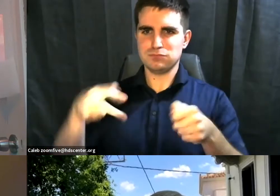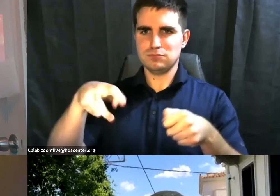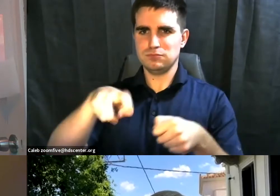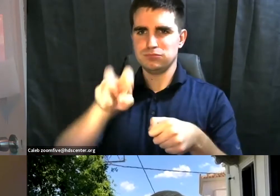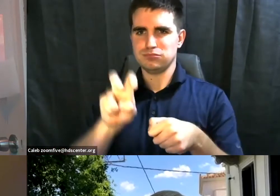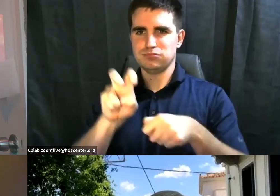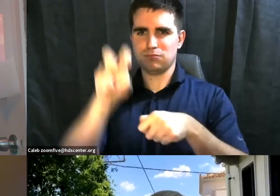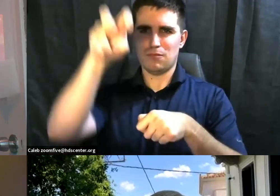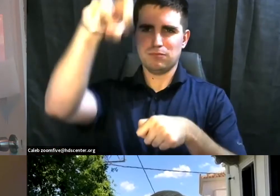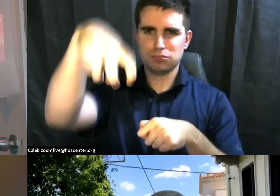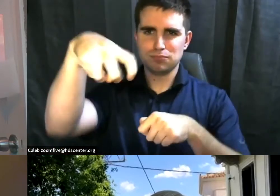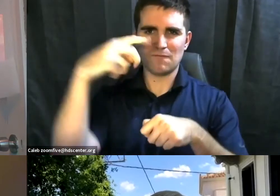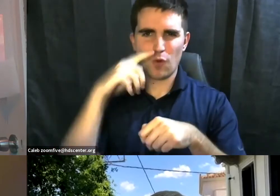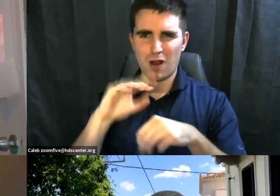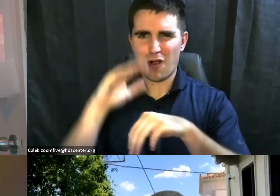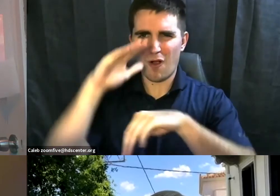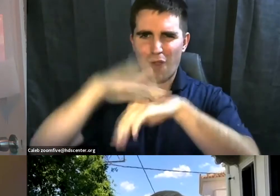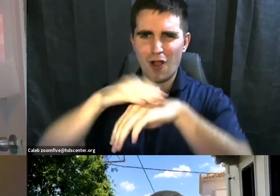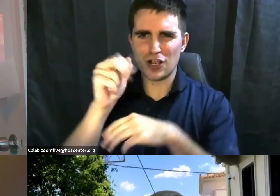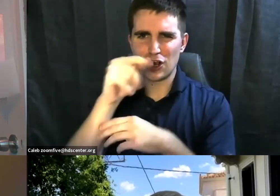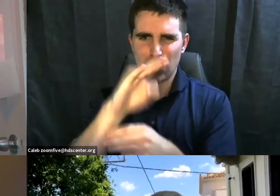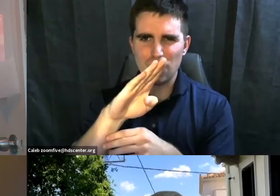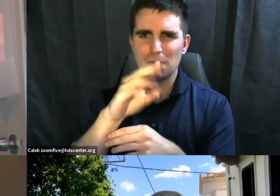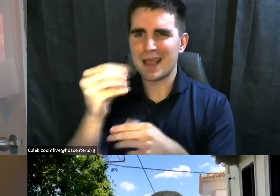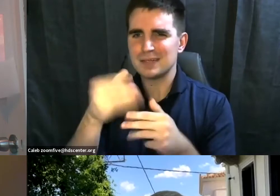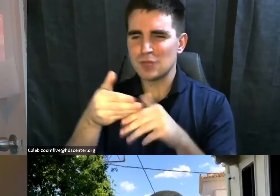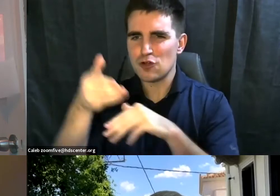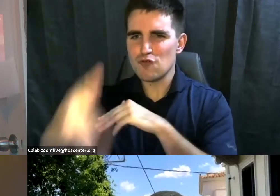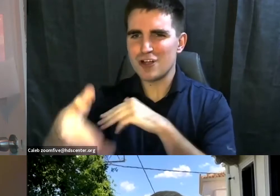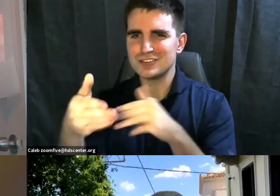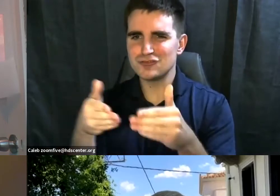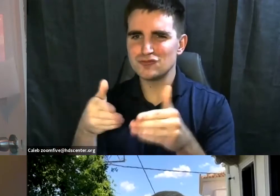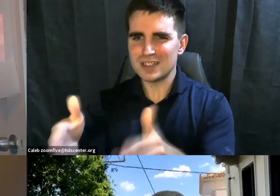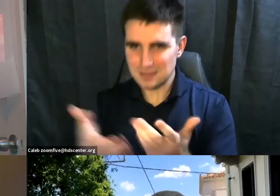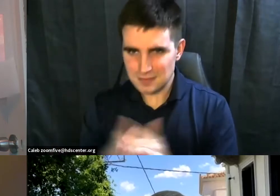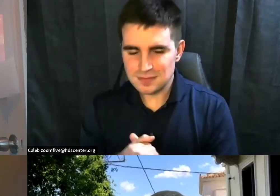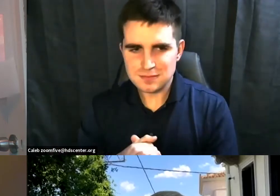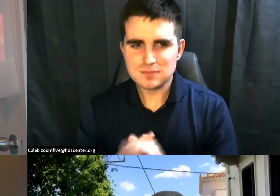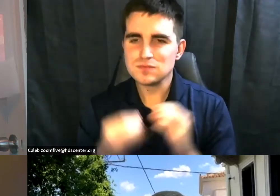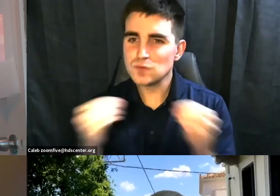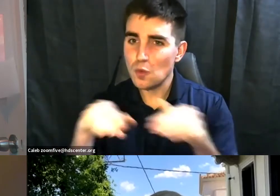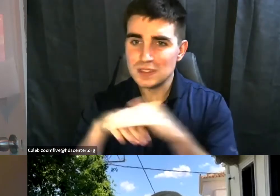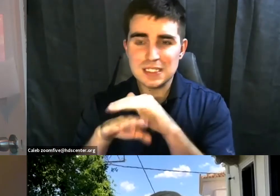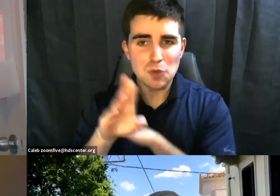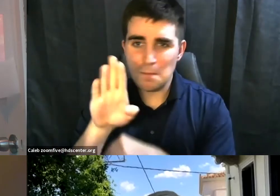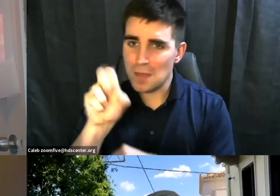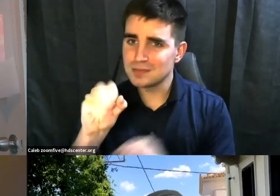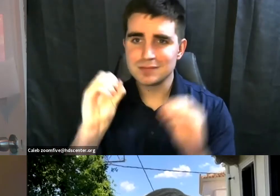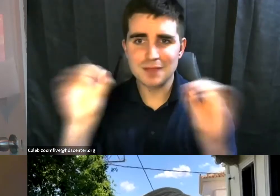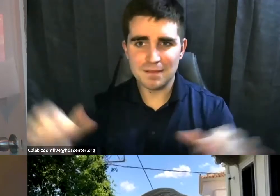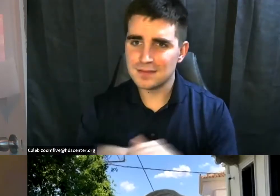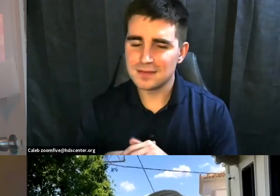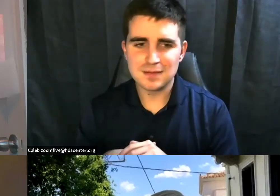person to get him up on a curb after he crossed a street. There were no accessible buses there,